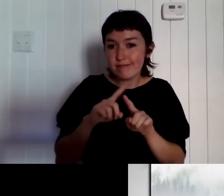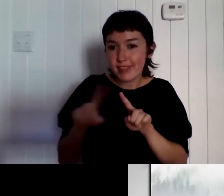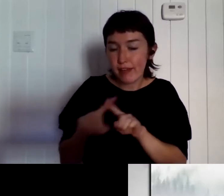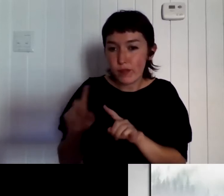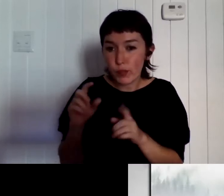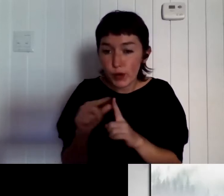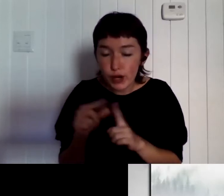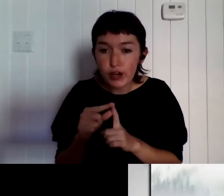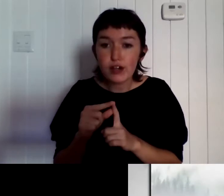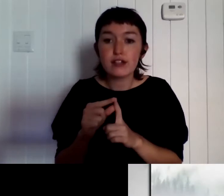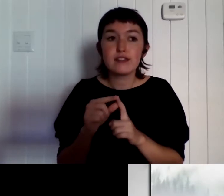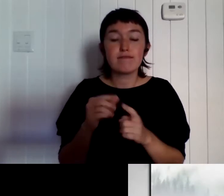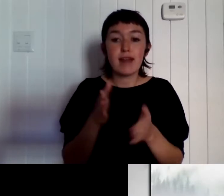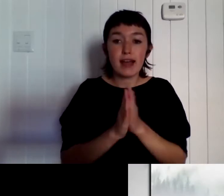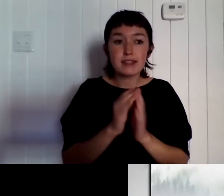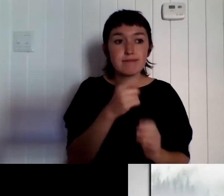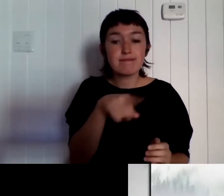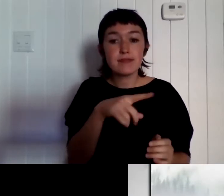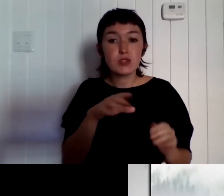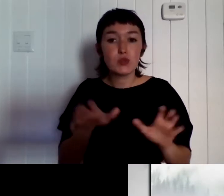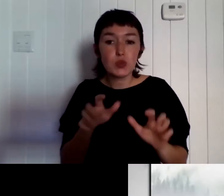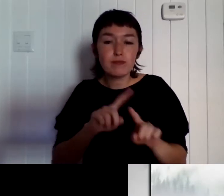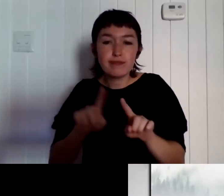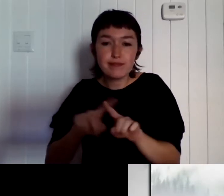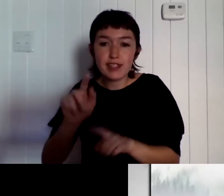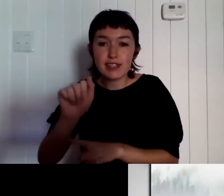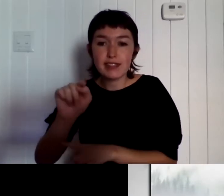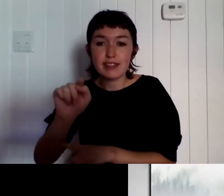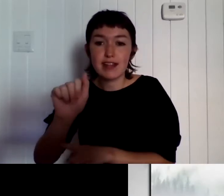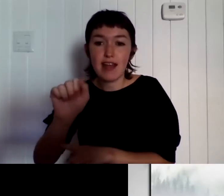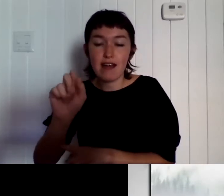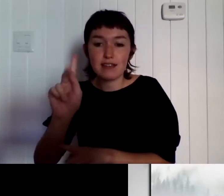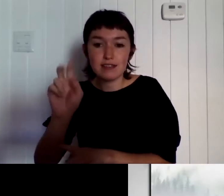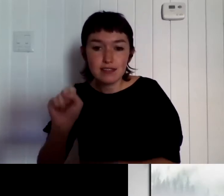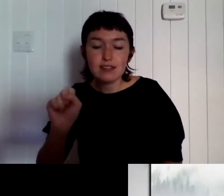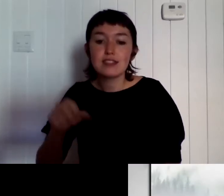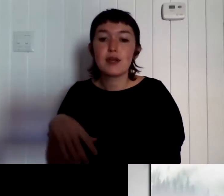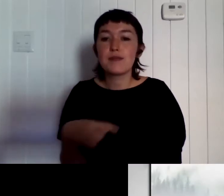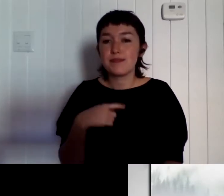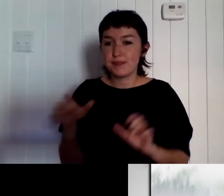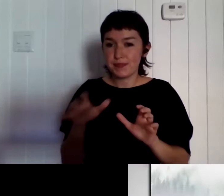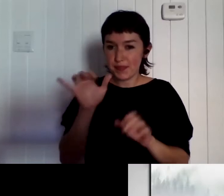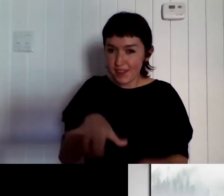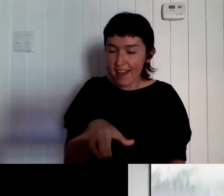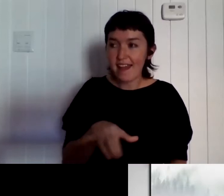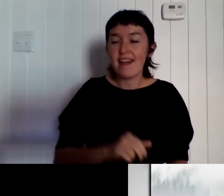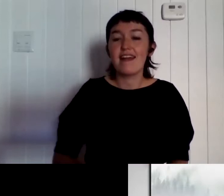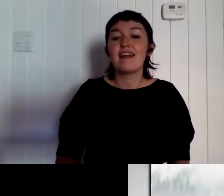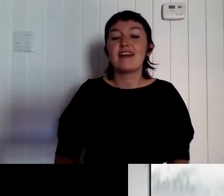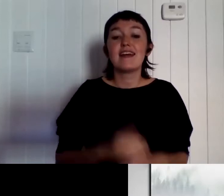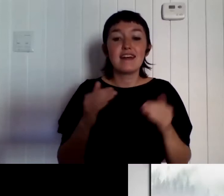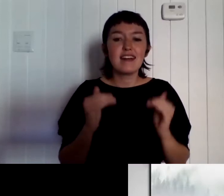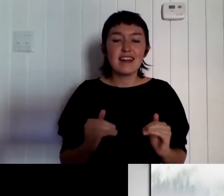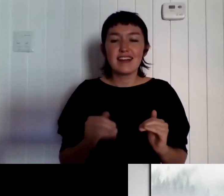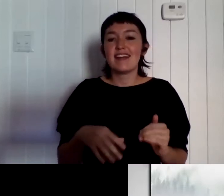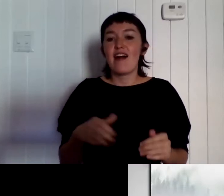sense of how their brain is functioning in their everyday life. So I do a little bit of that. And then the other big part of what I do is writing.